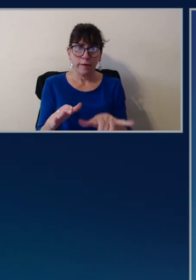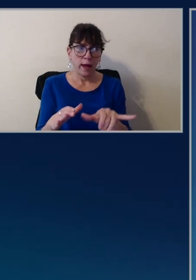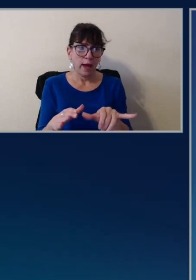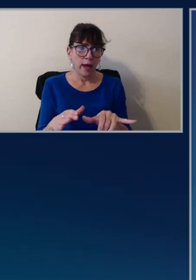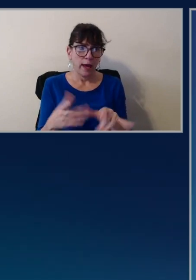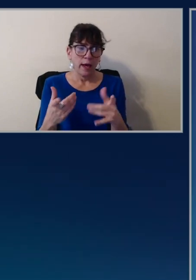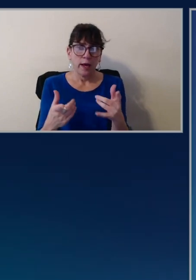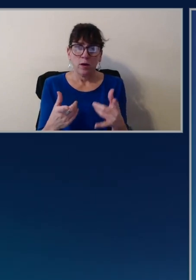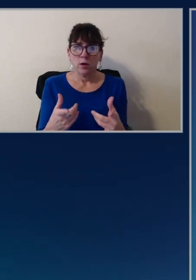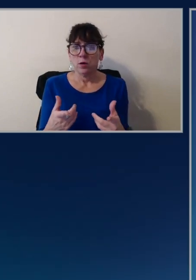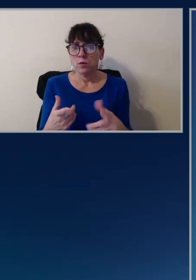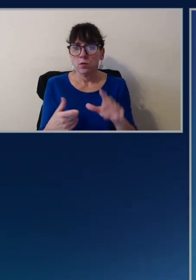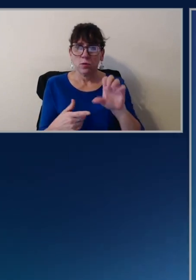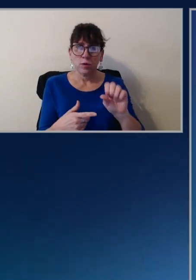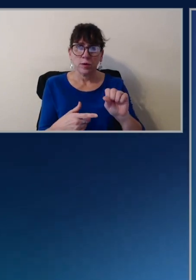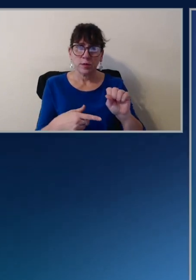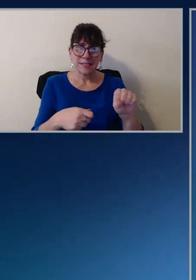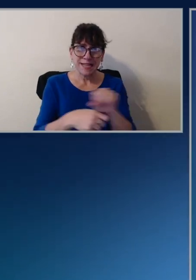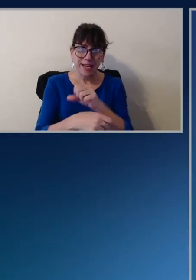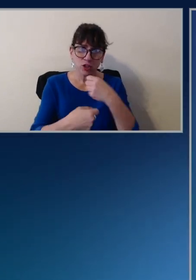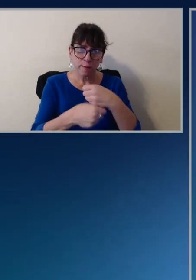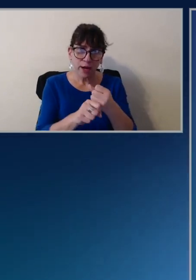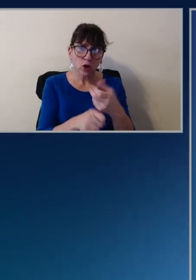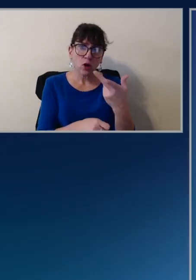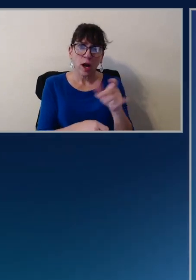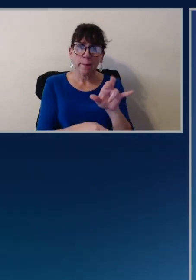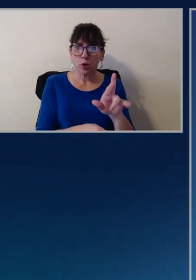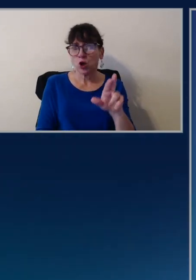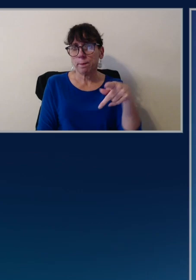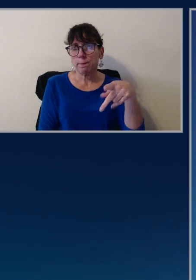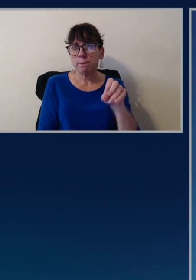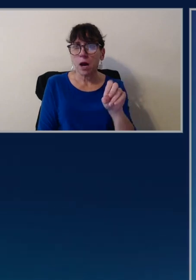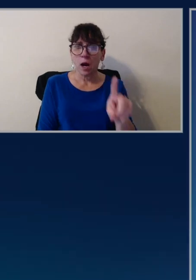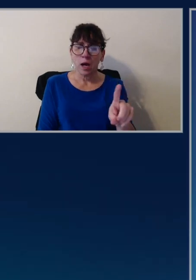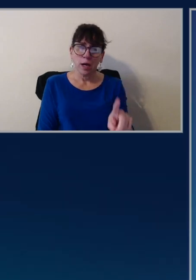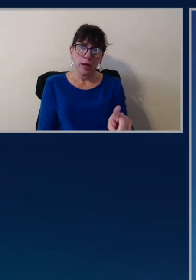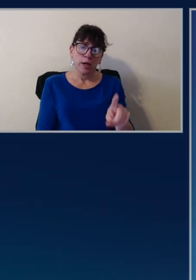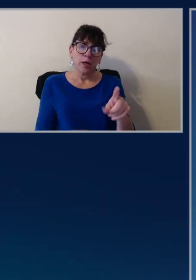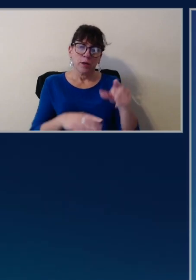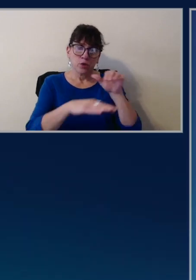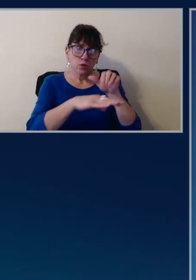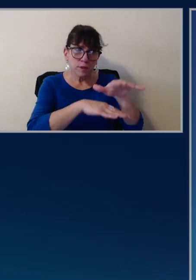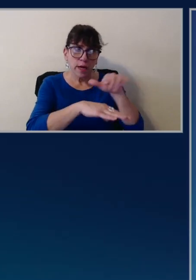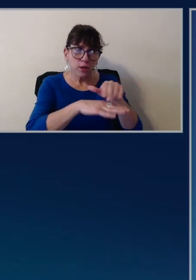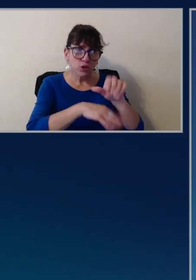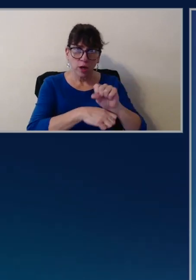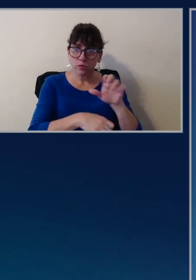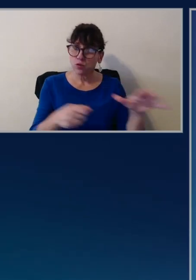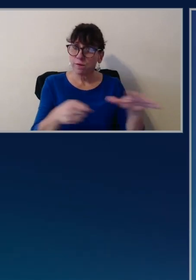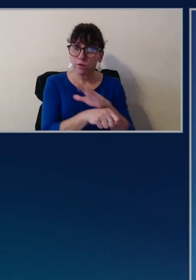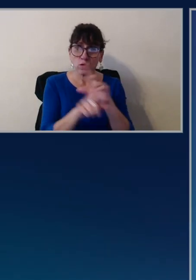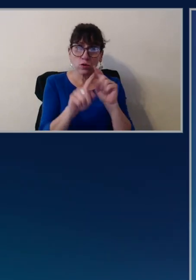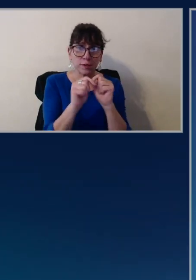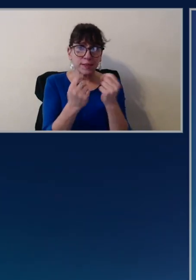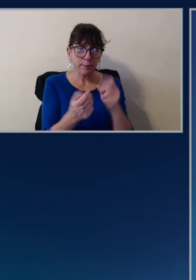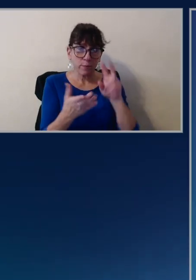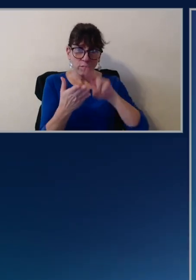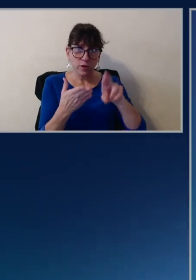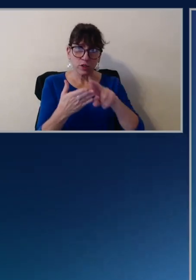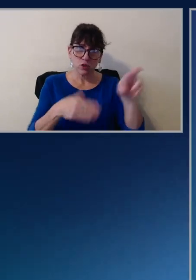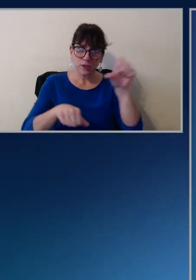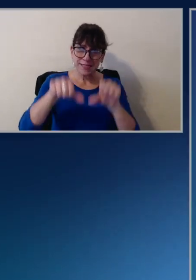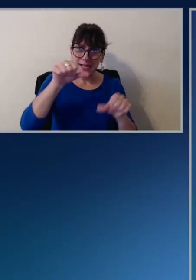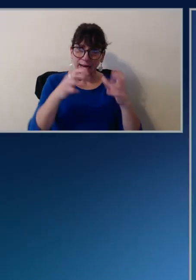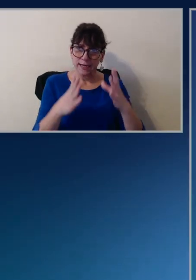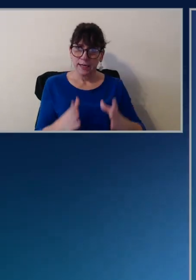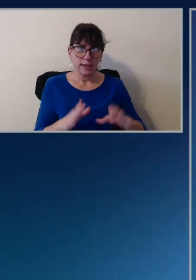SageMaker Hyperpod, where you can send jobs. So like your whole team, for example, of research scientists,